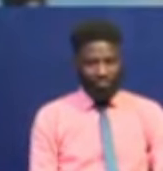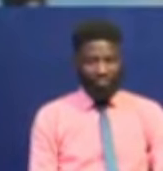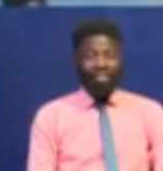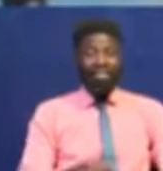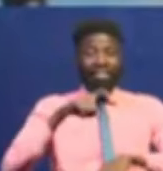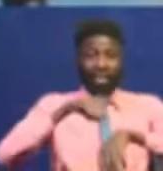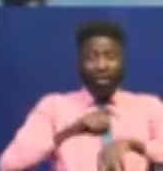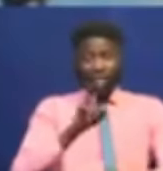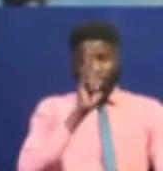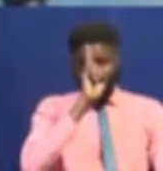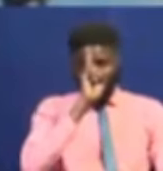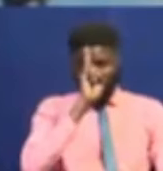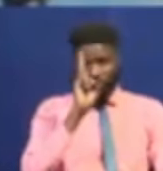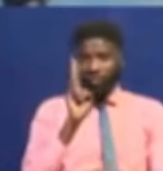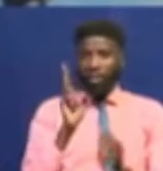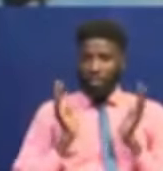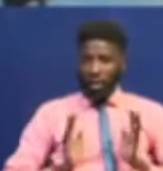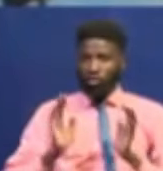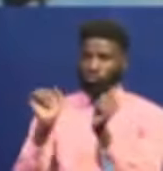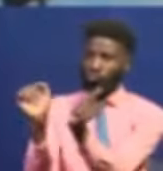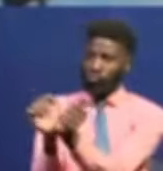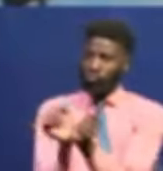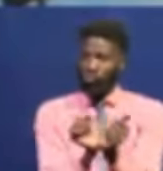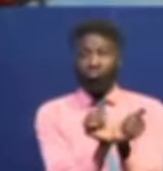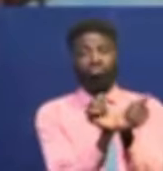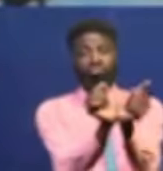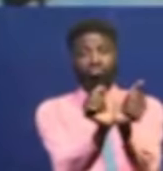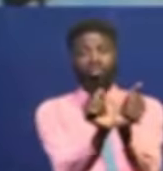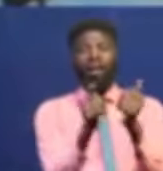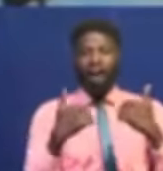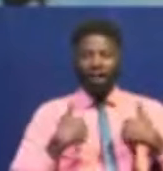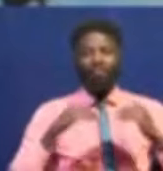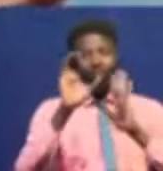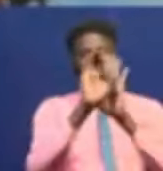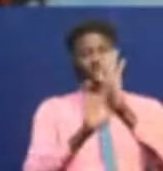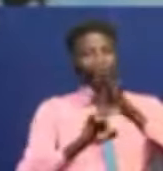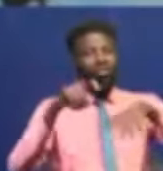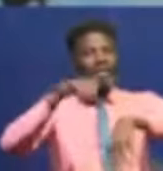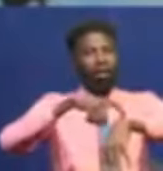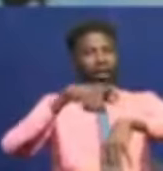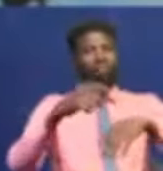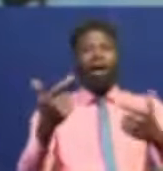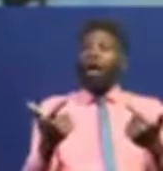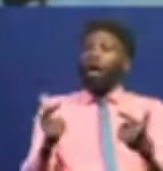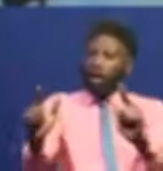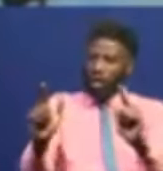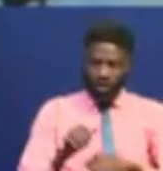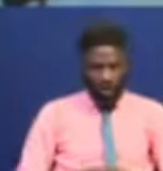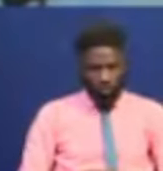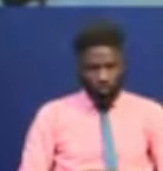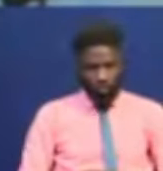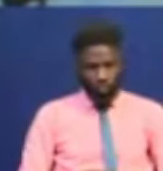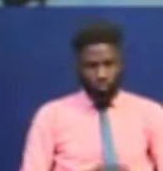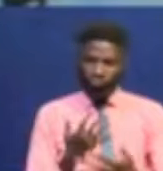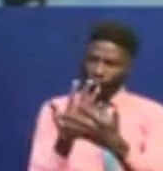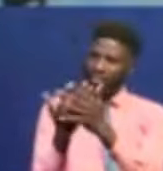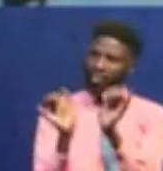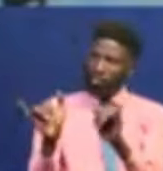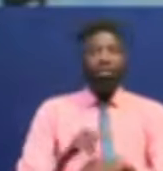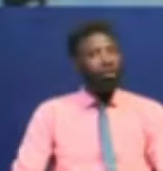when police arrest somebody, there is a constitutional timeline which they are allowed by the law to hold that